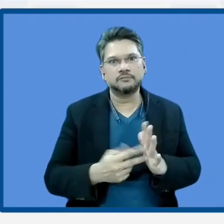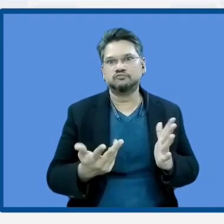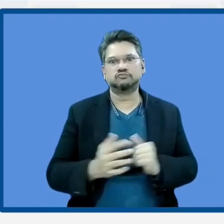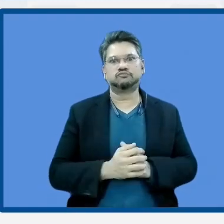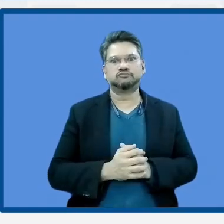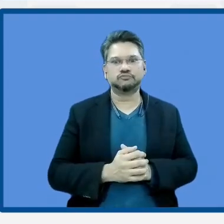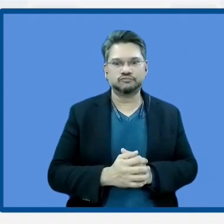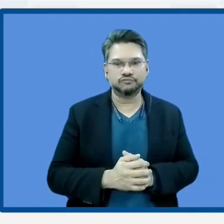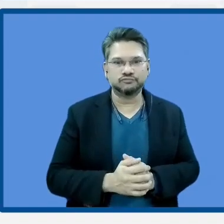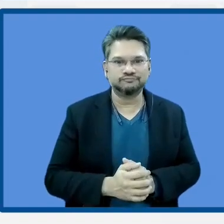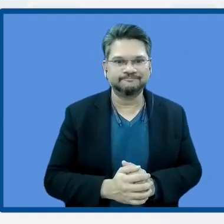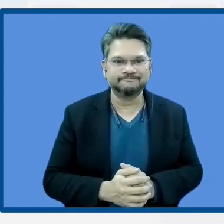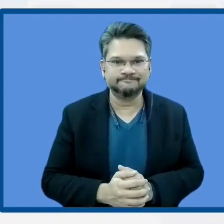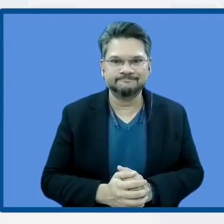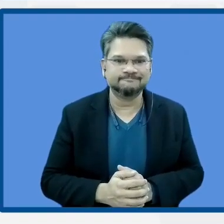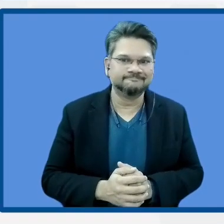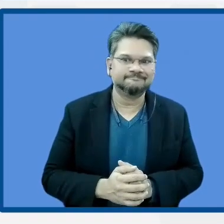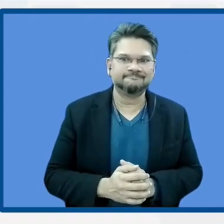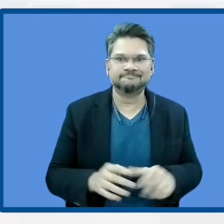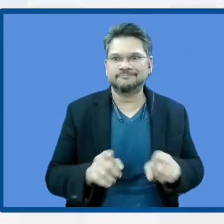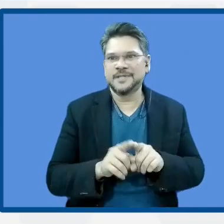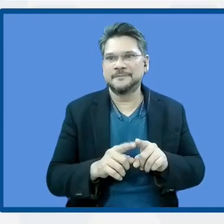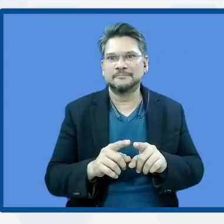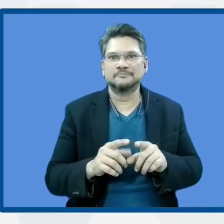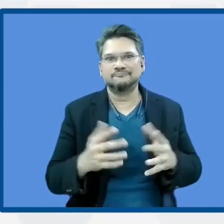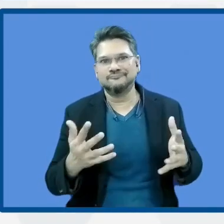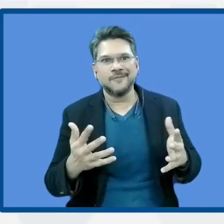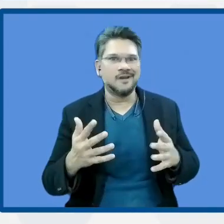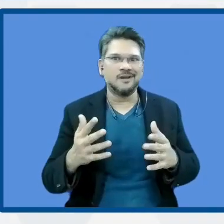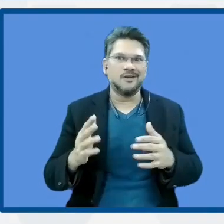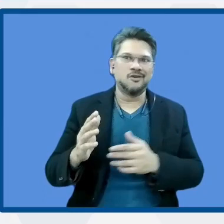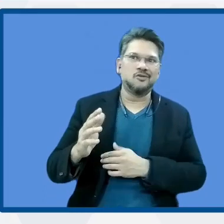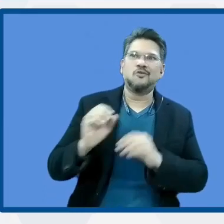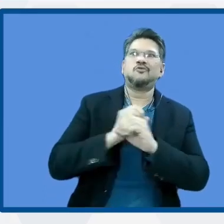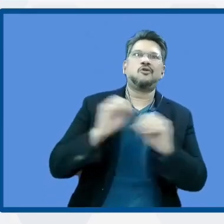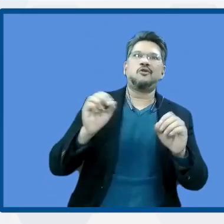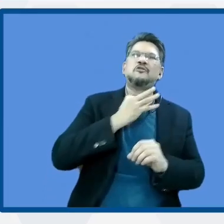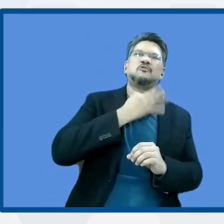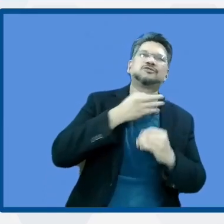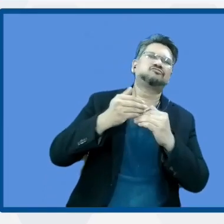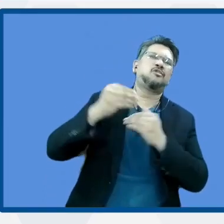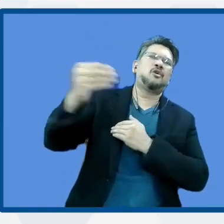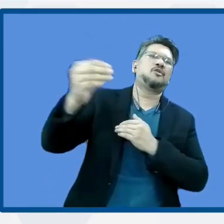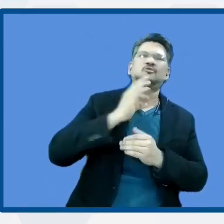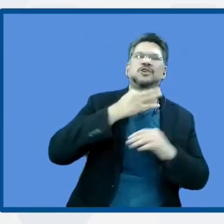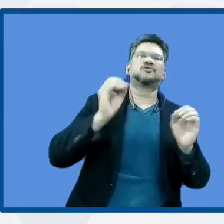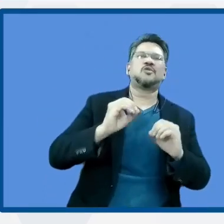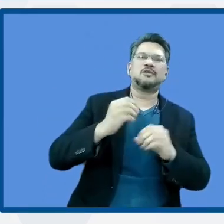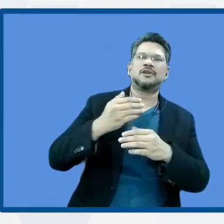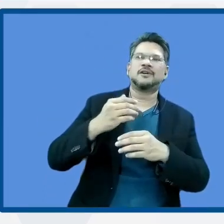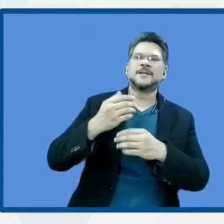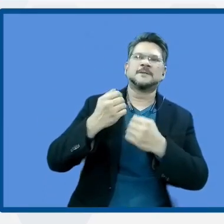nobody says, okay, there are no longer risk or no longer resilience. That is what is called trade-off in